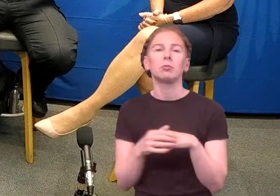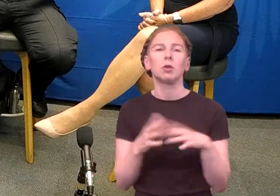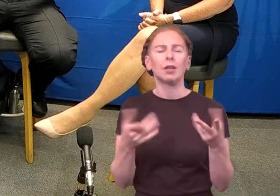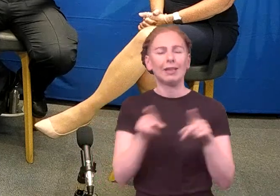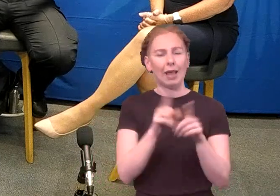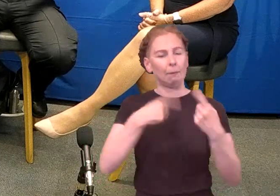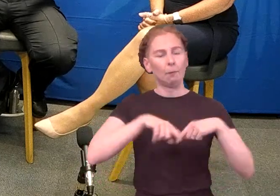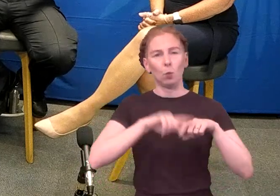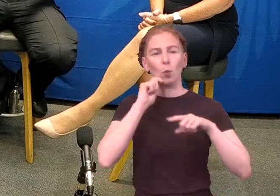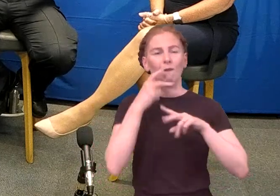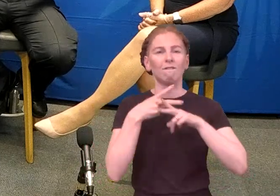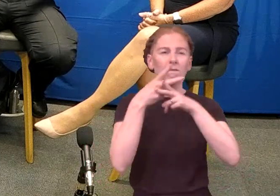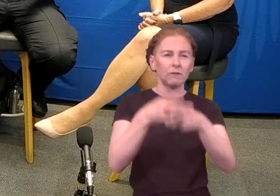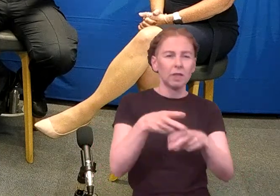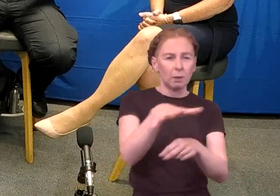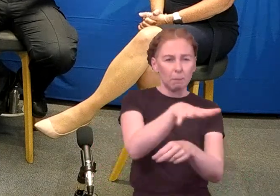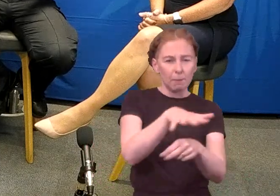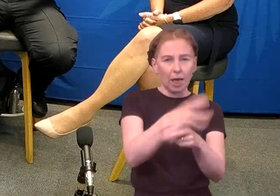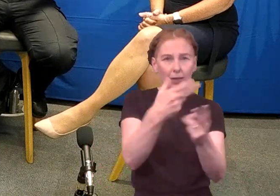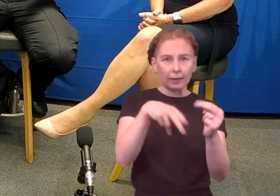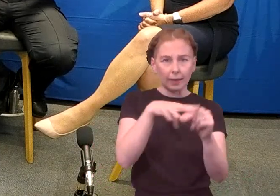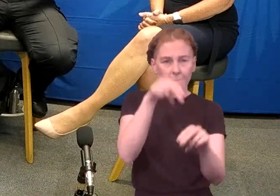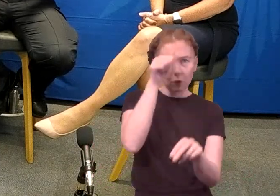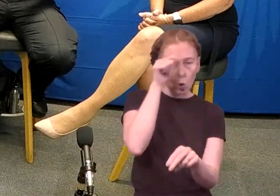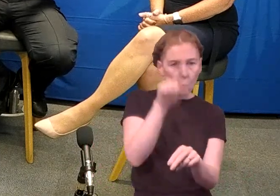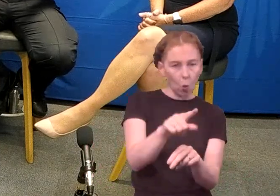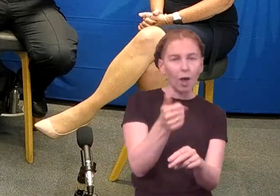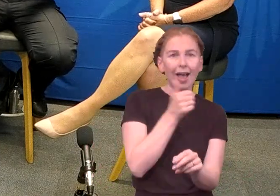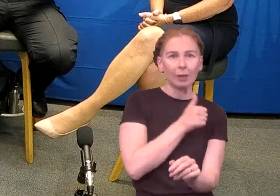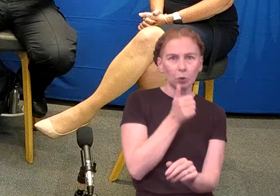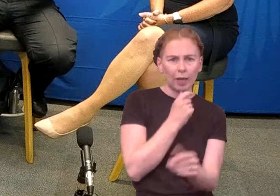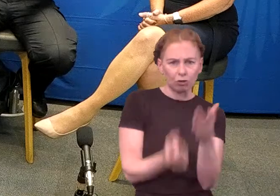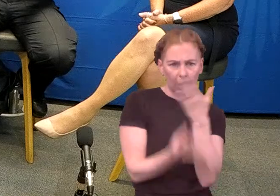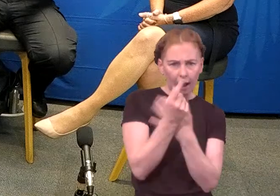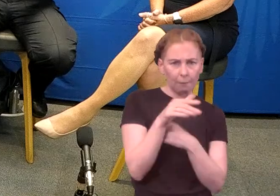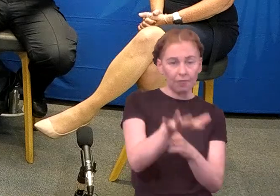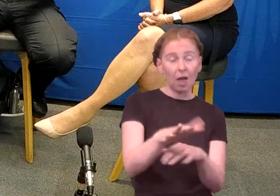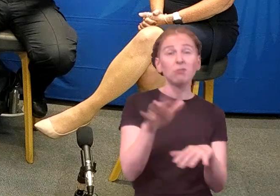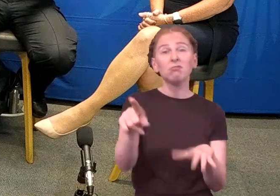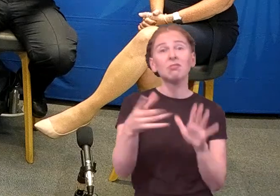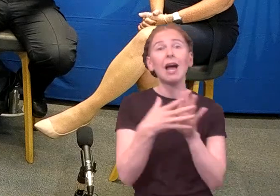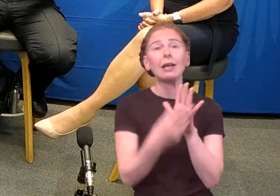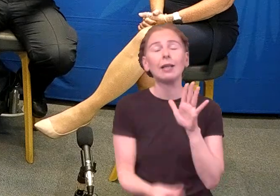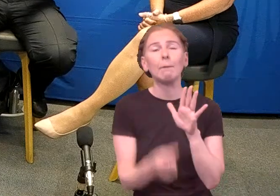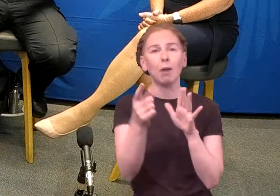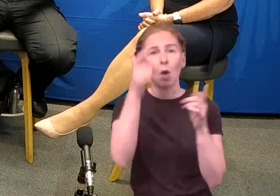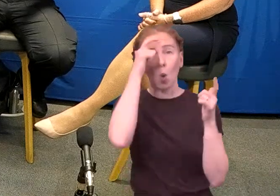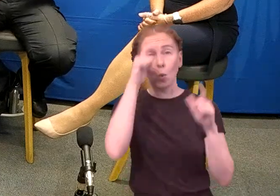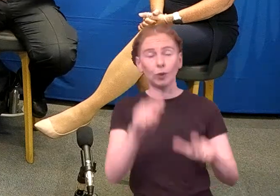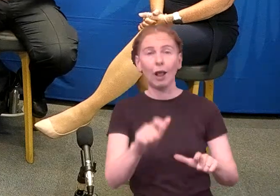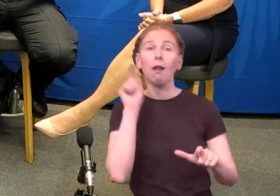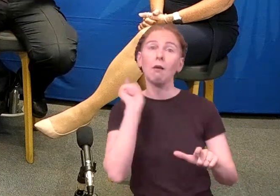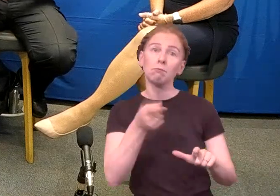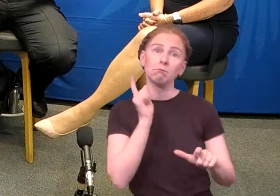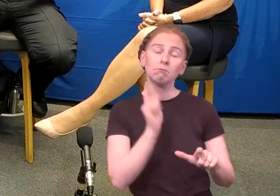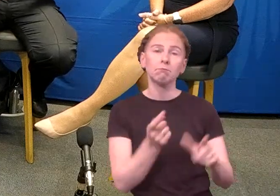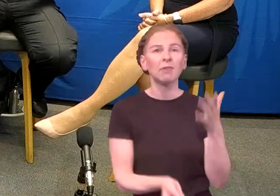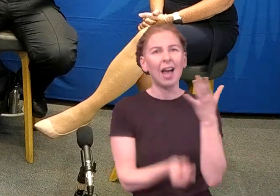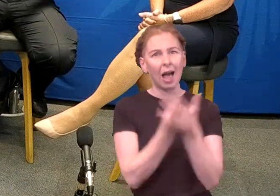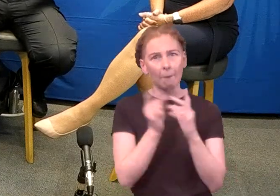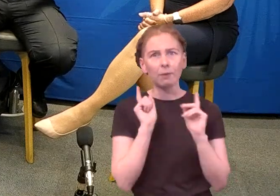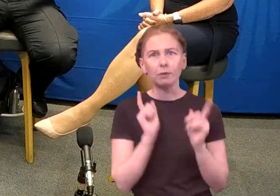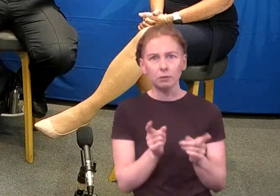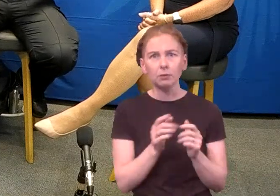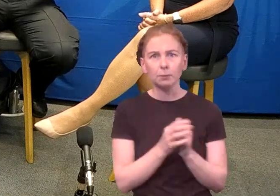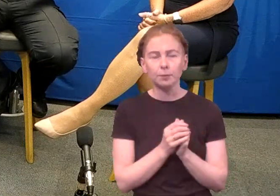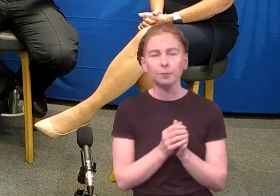So, for an example, we know that hotels are a target for exploiters to use. So we